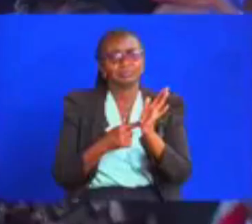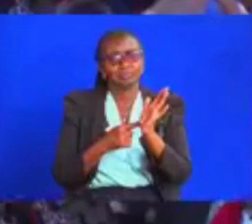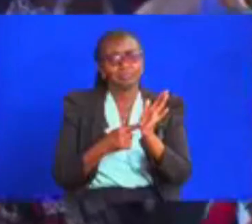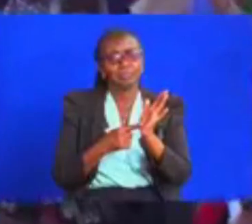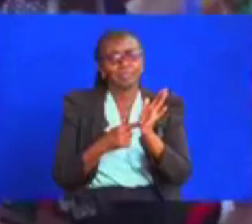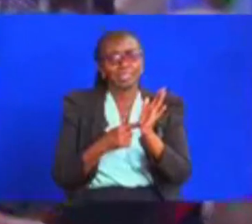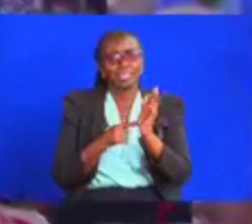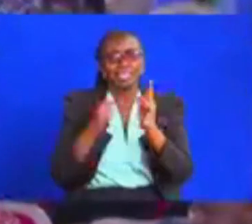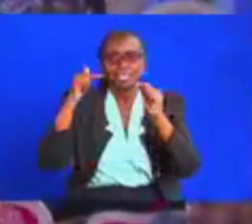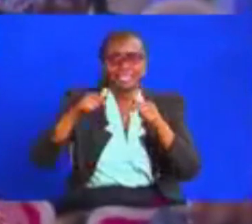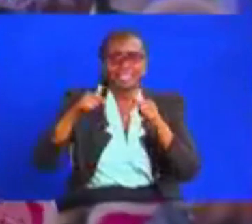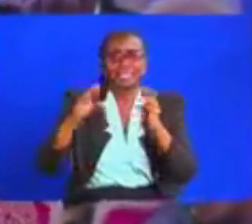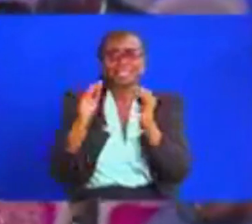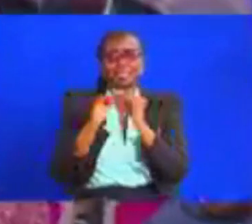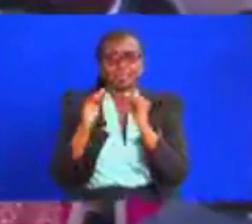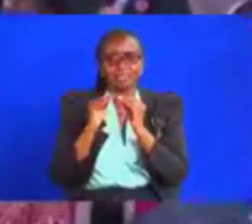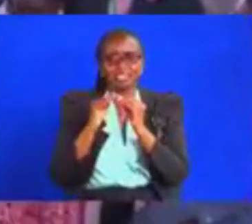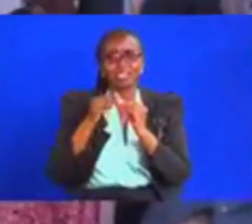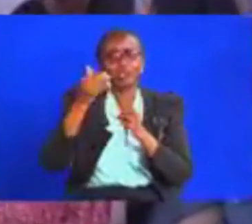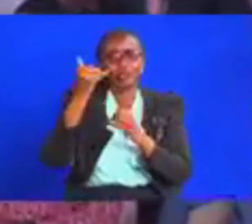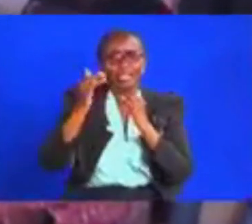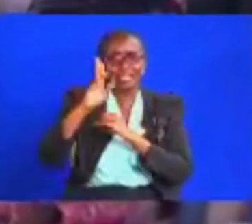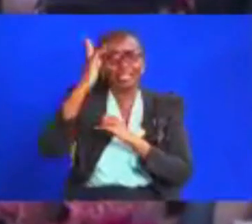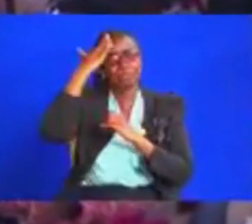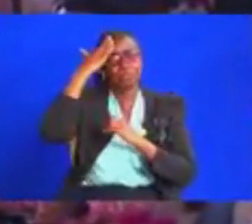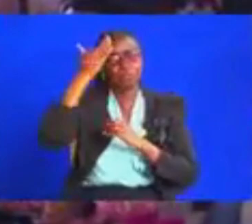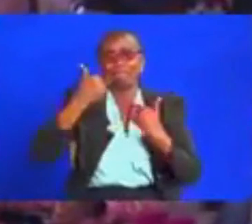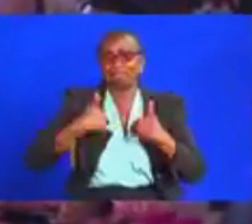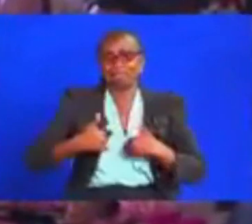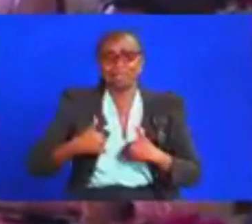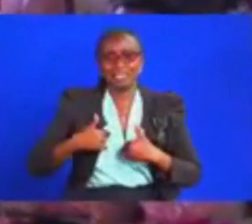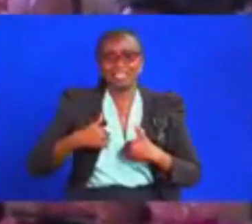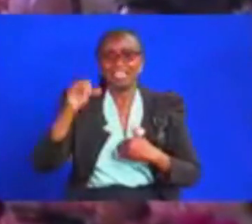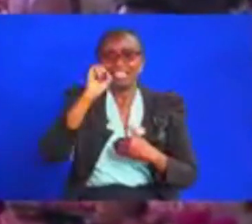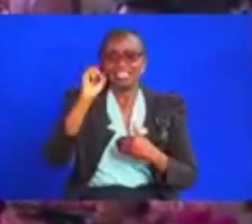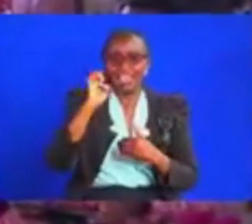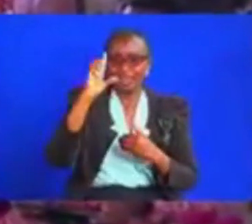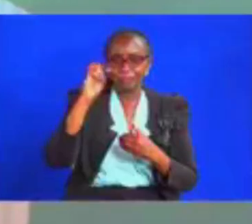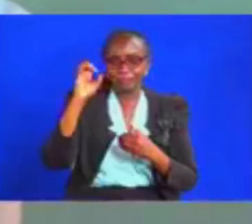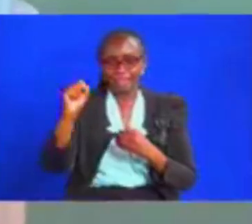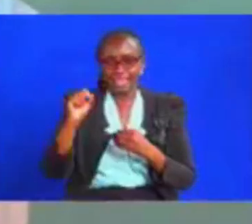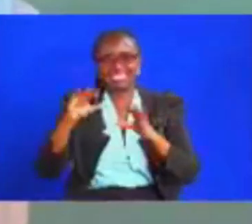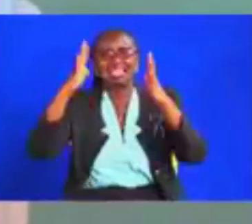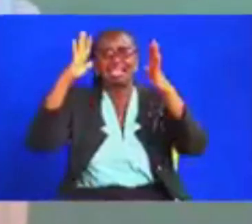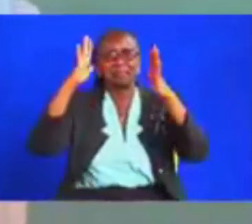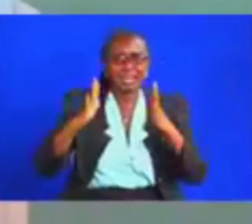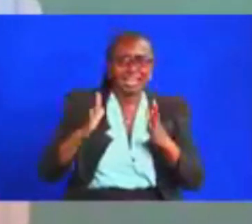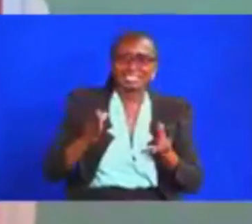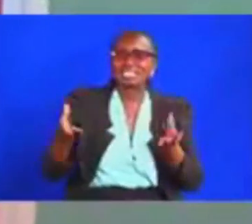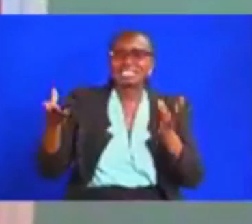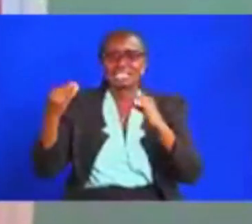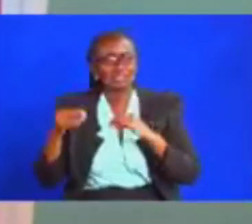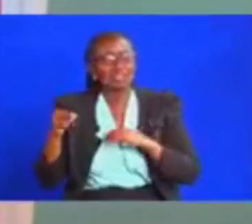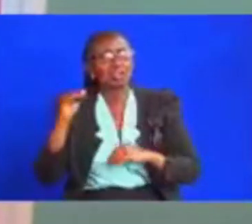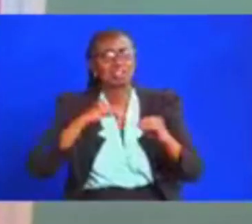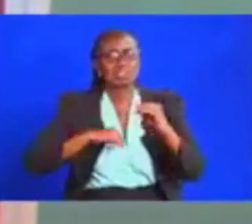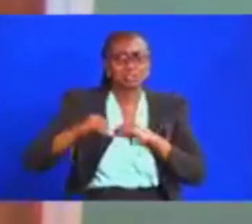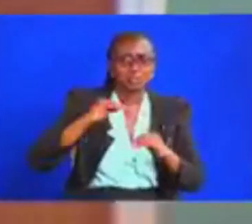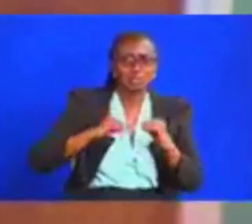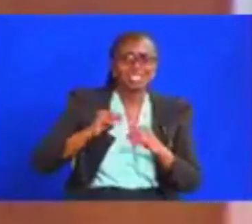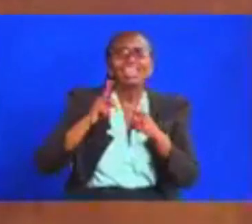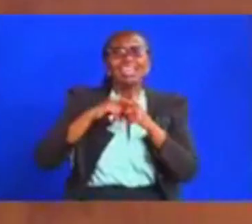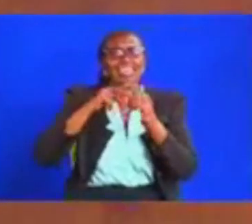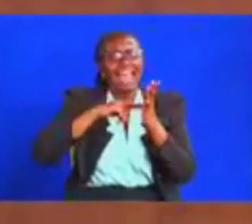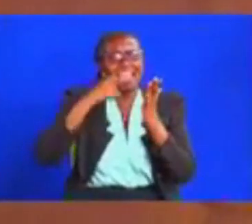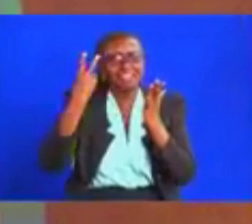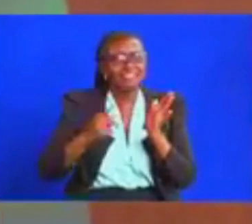If in this conference you end up knowing Joshua Selman, clapping for Joshua Selman, giving seats to Joshua Selman, and I fail to